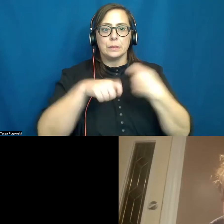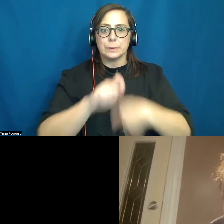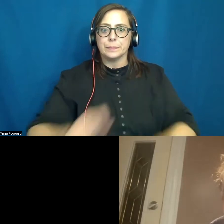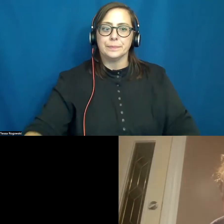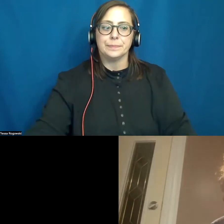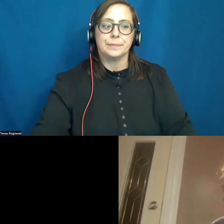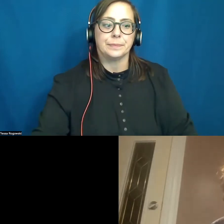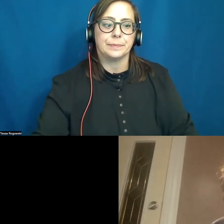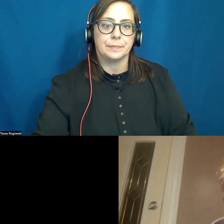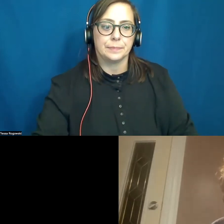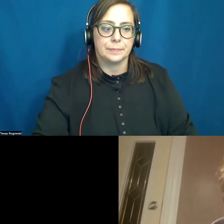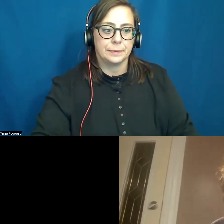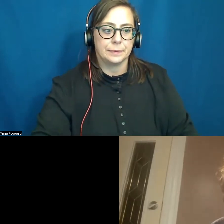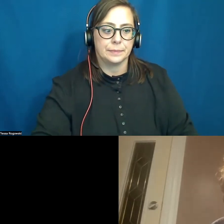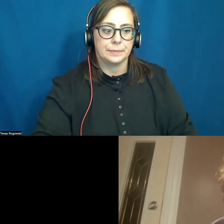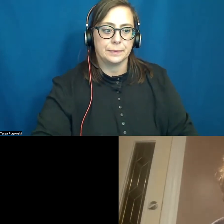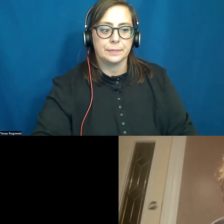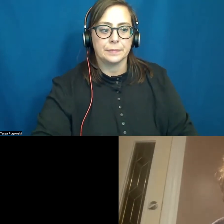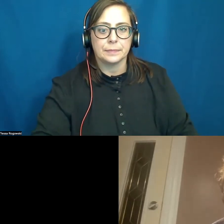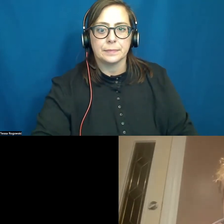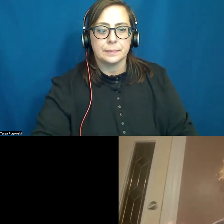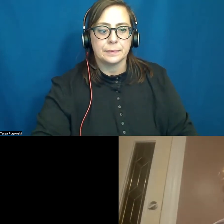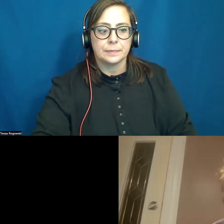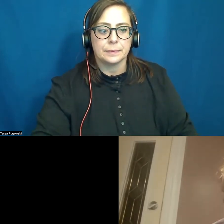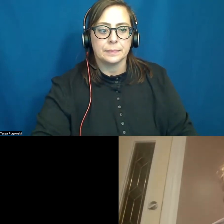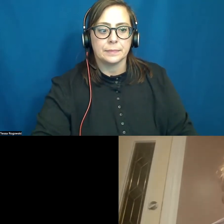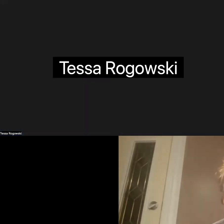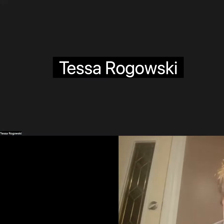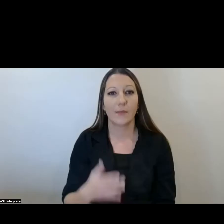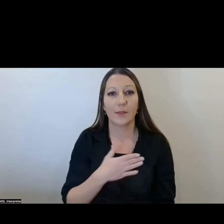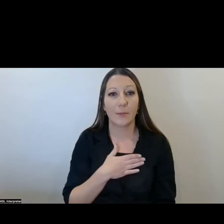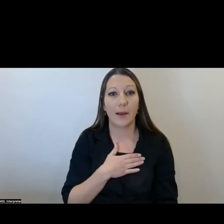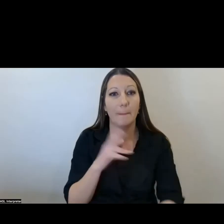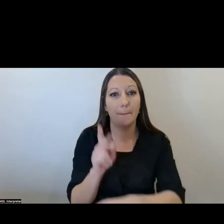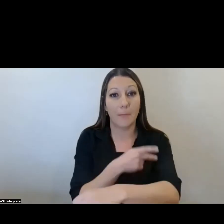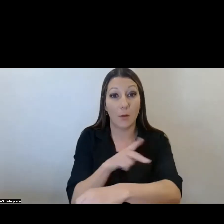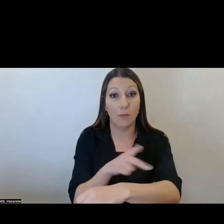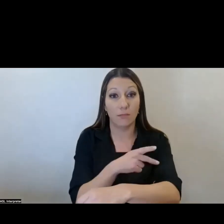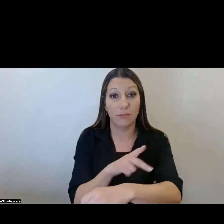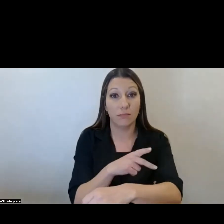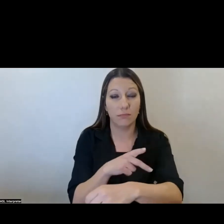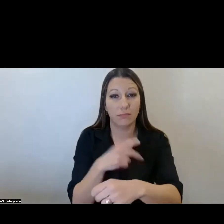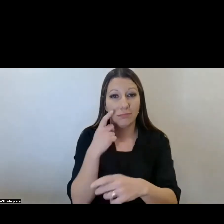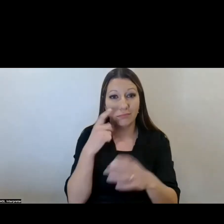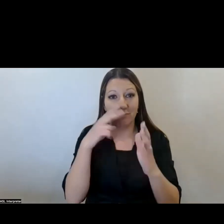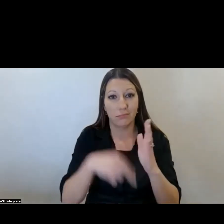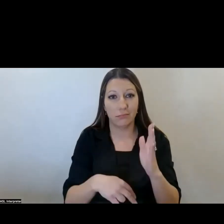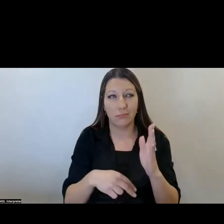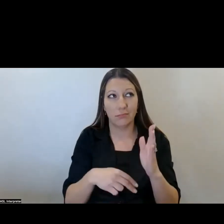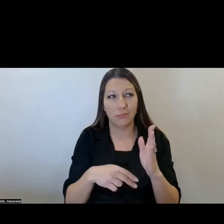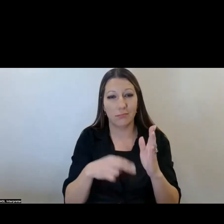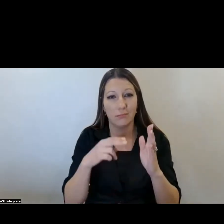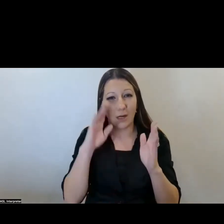This poem, which hopefully like illustrates some of what I'm talking about, with the